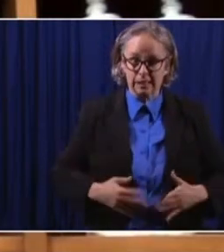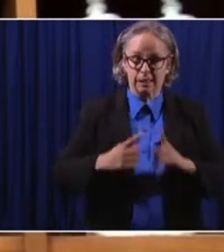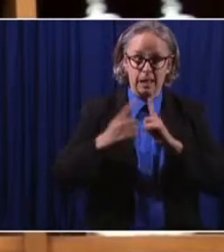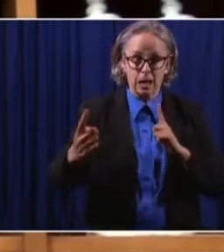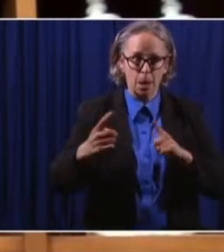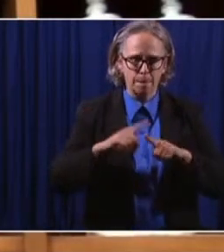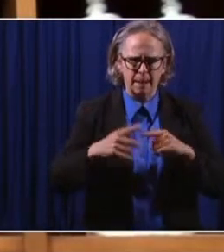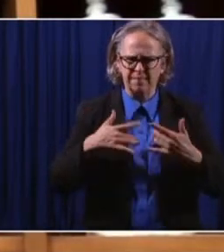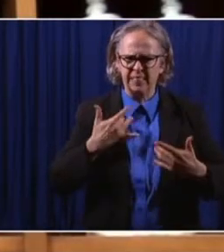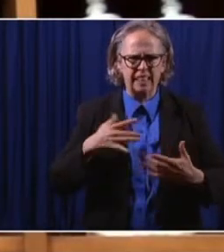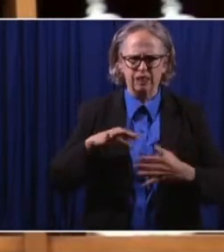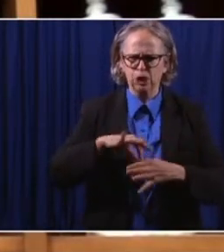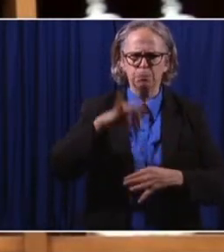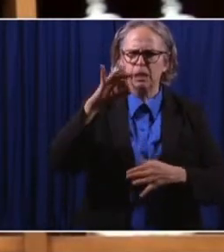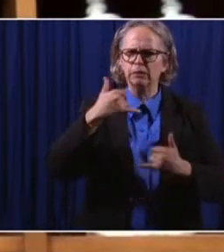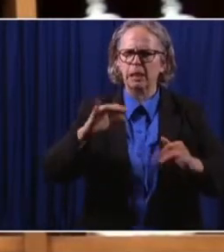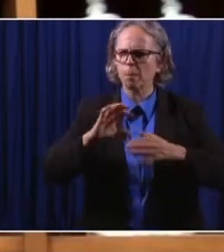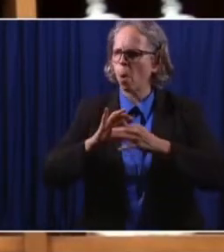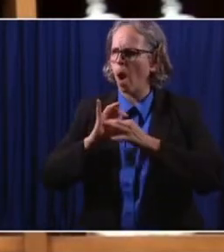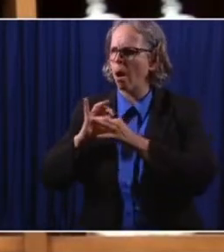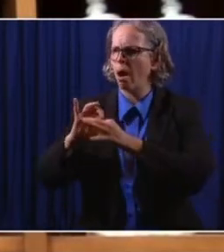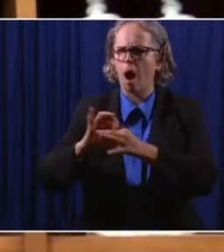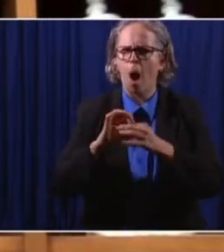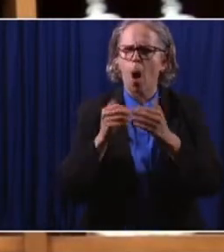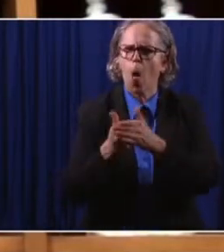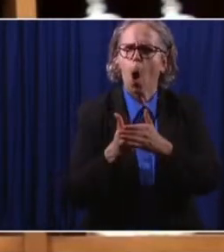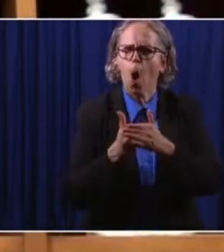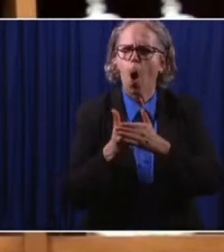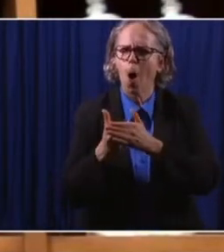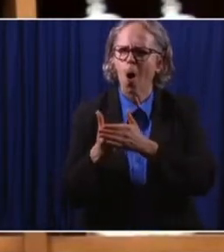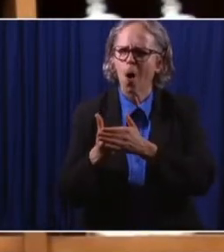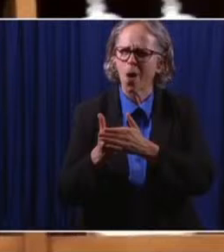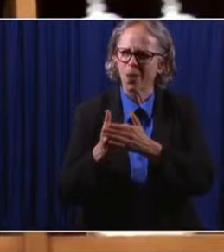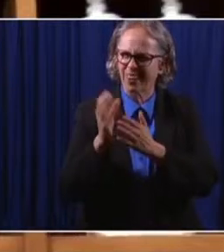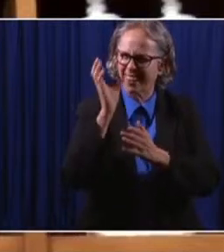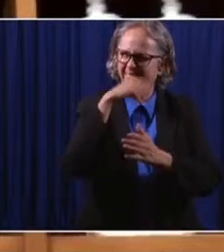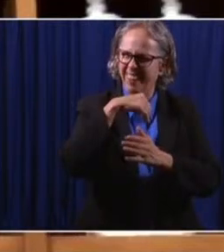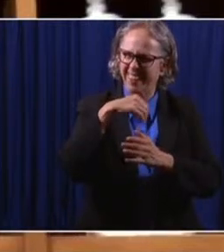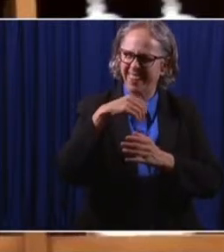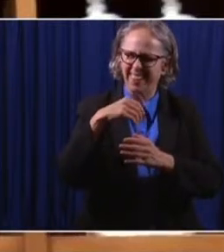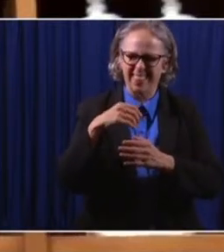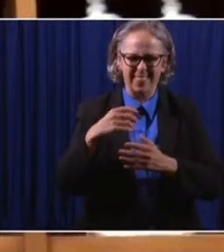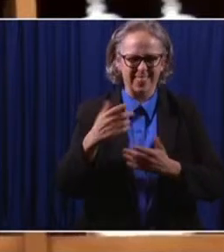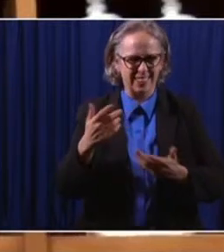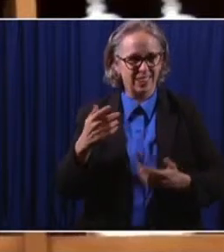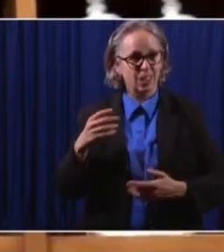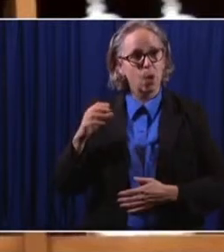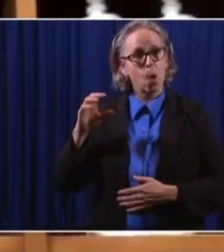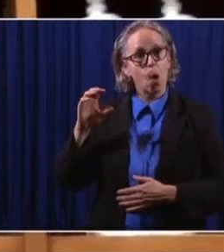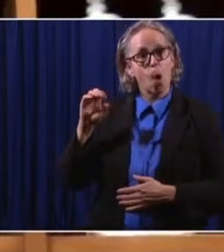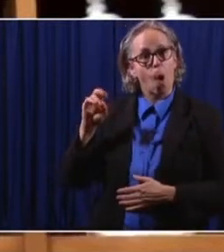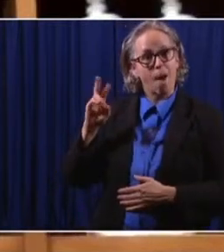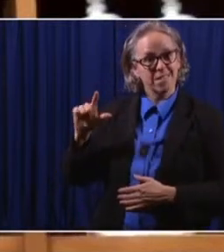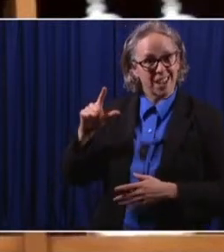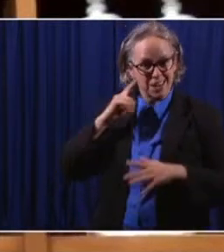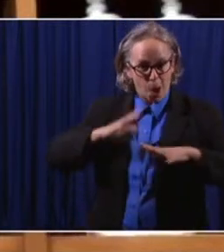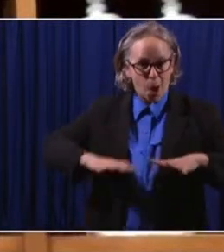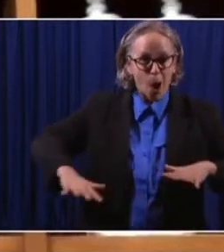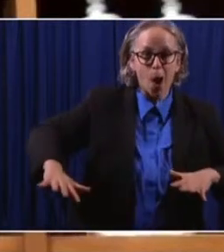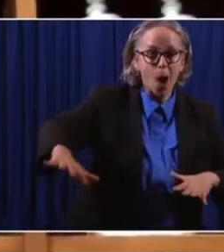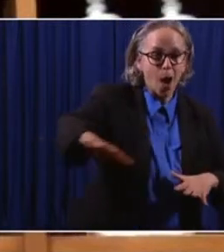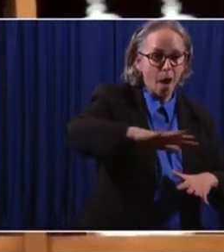seen. And so that comes not only when you look at people on the Oval who are sitting, in their independent circles 6 feet apart, or when you see people working out in the